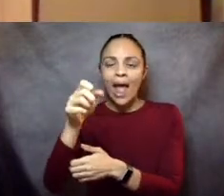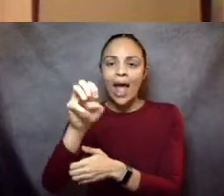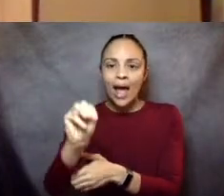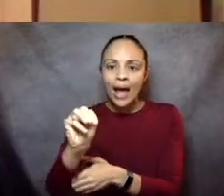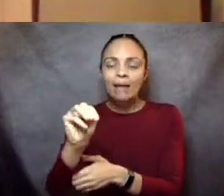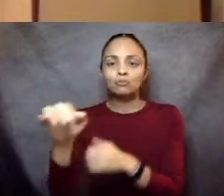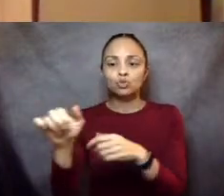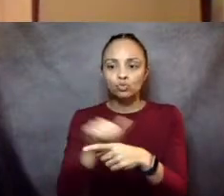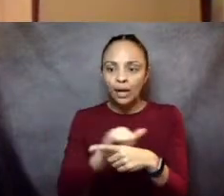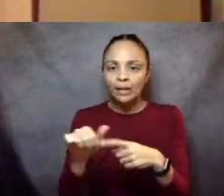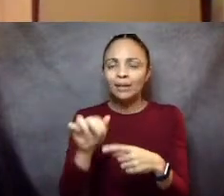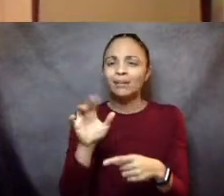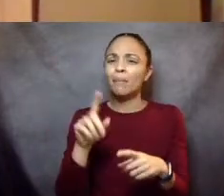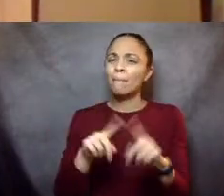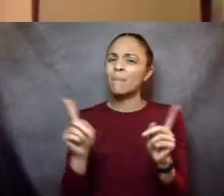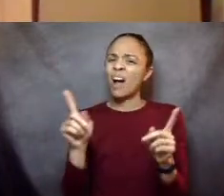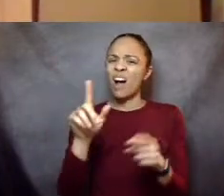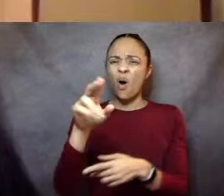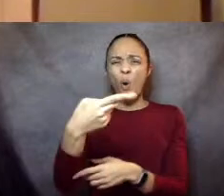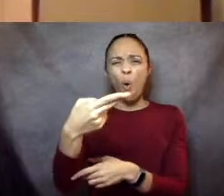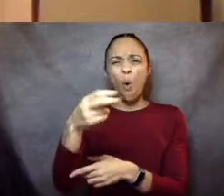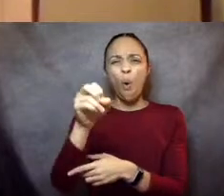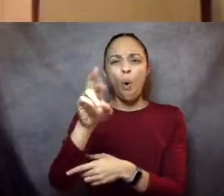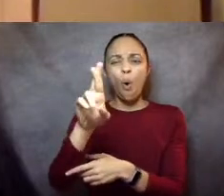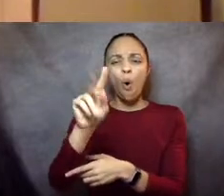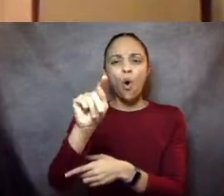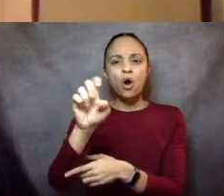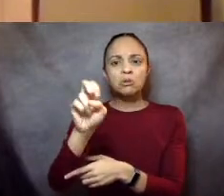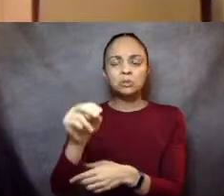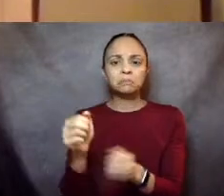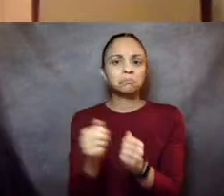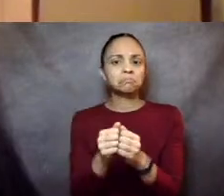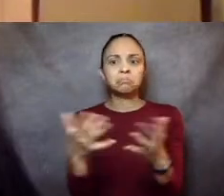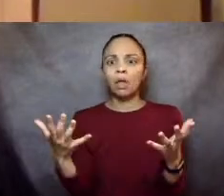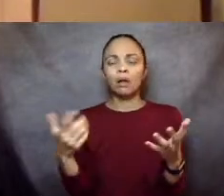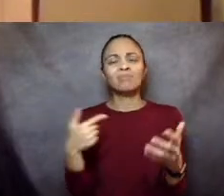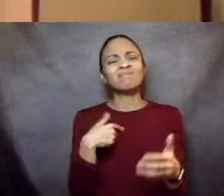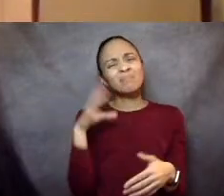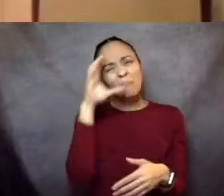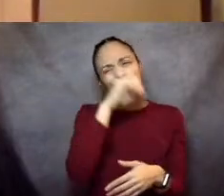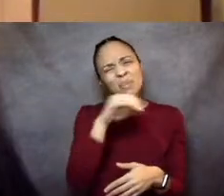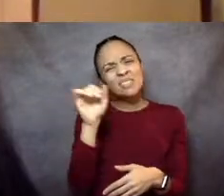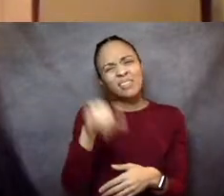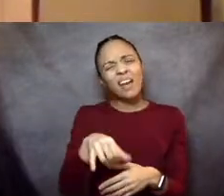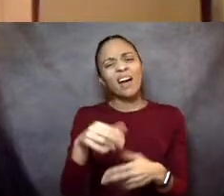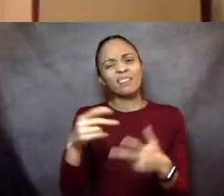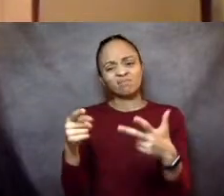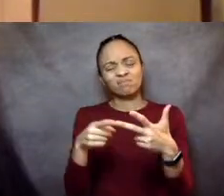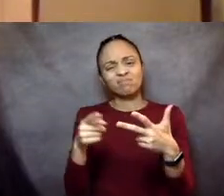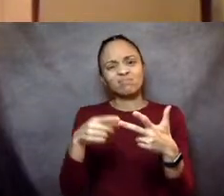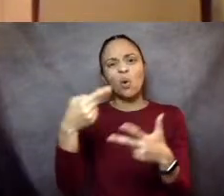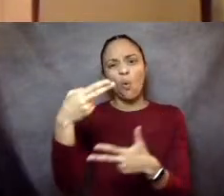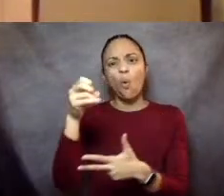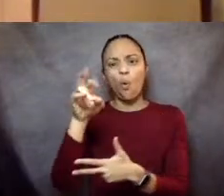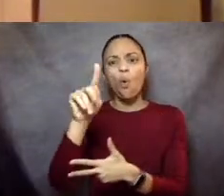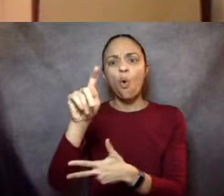Horton. So I was kind of missing that, since that was part of what I was raised as. But I had